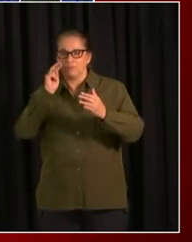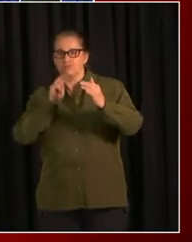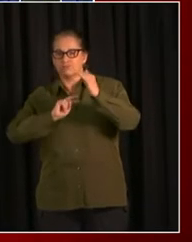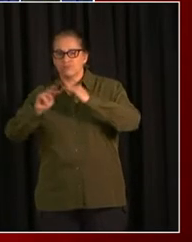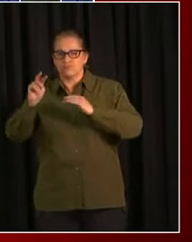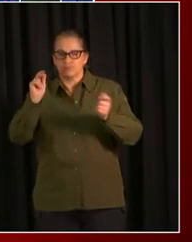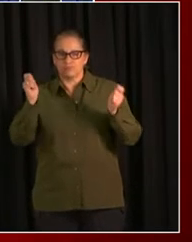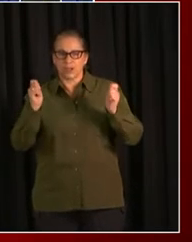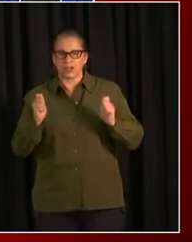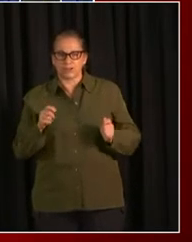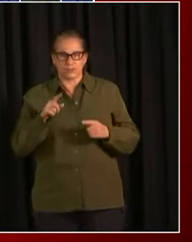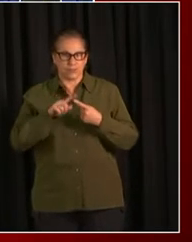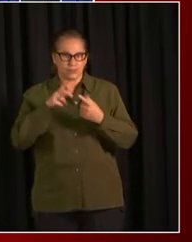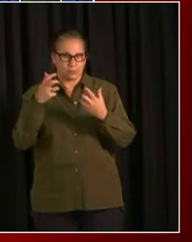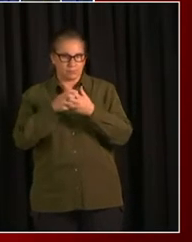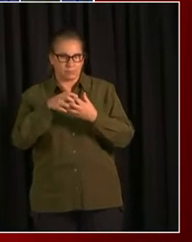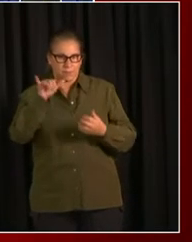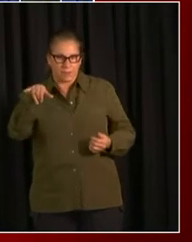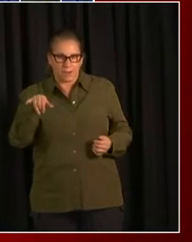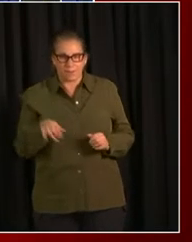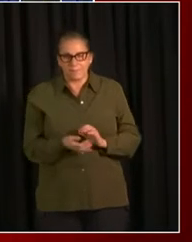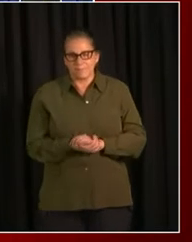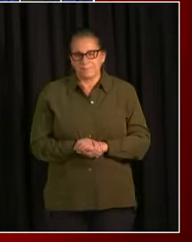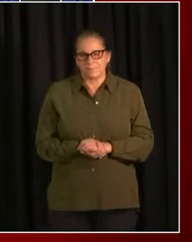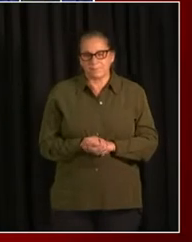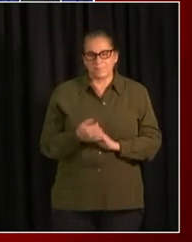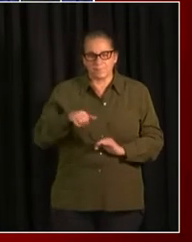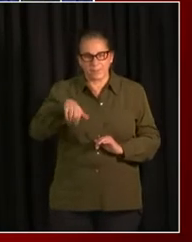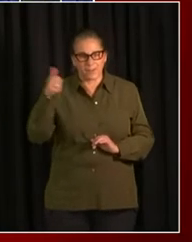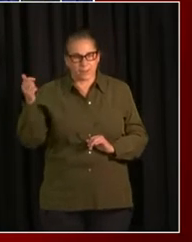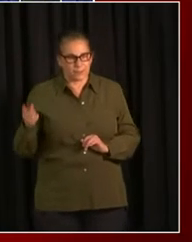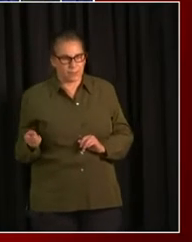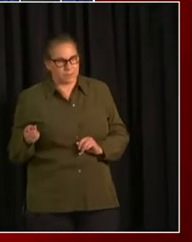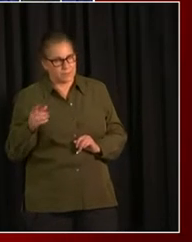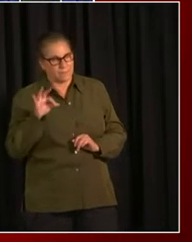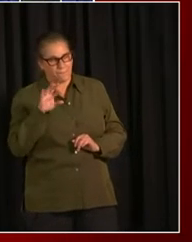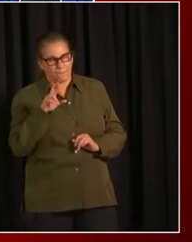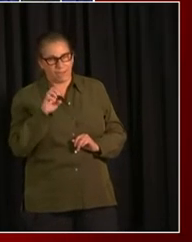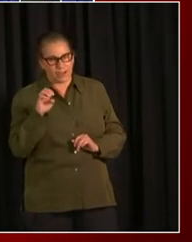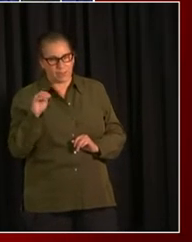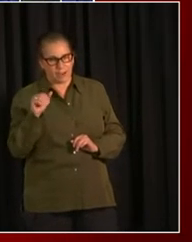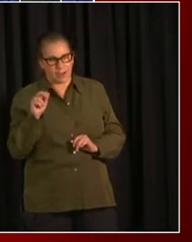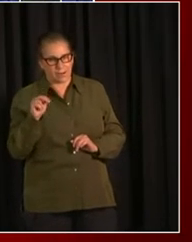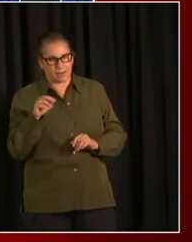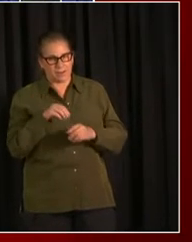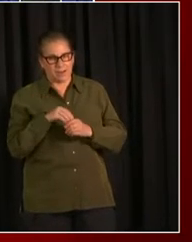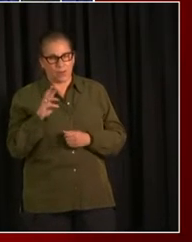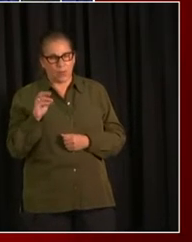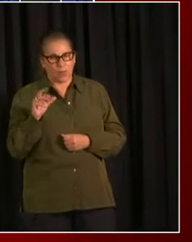We're going to go next to Sherry Freeman in Ward 7. Sherry, your line is unmuted.